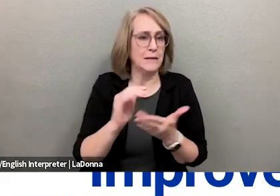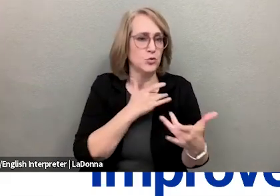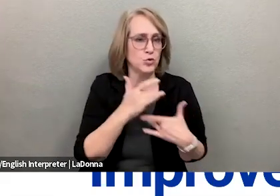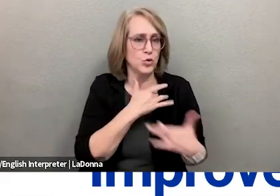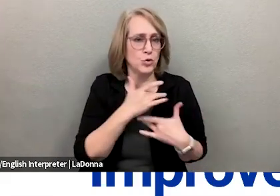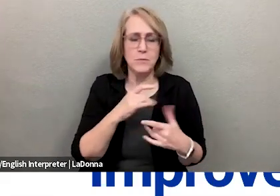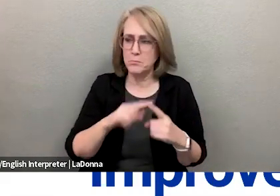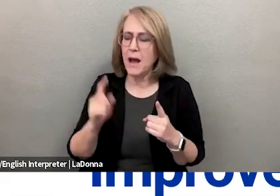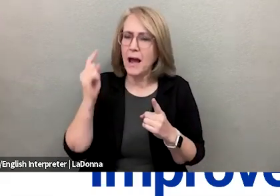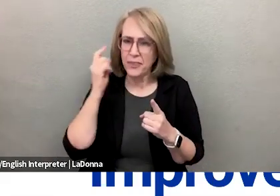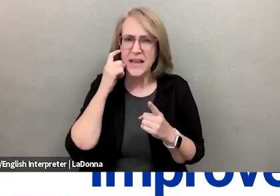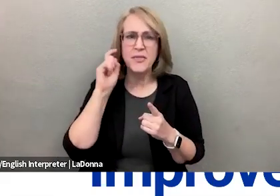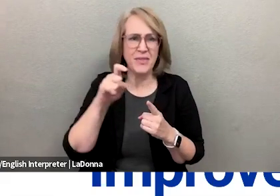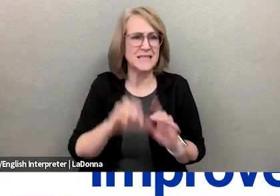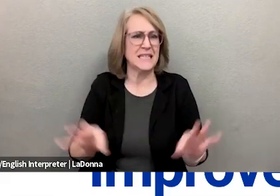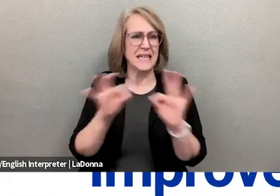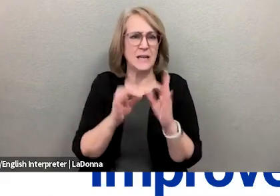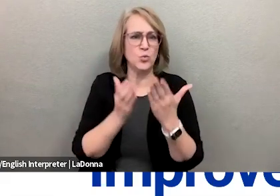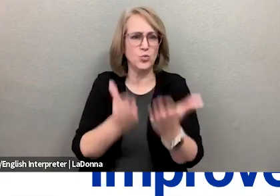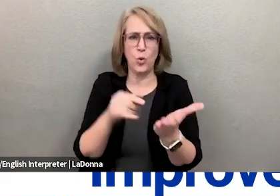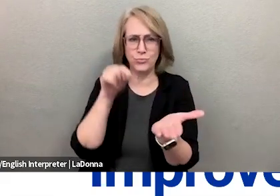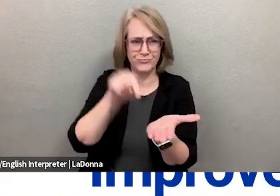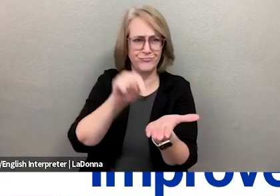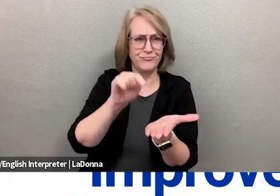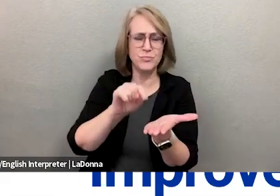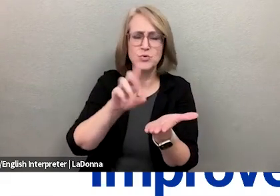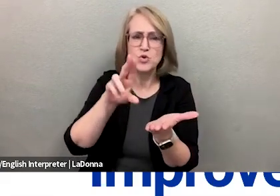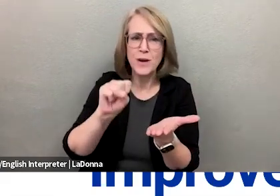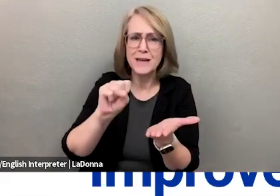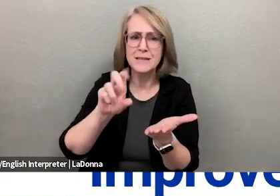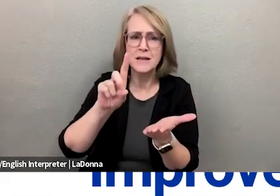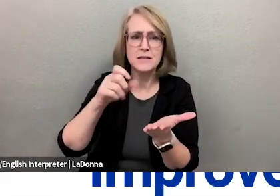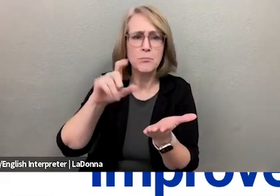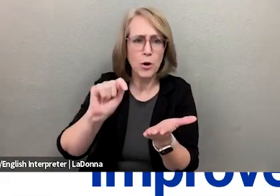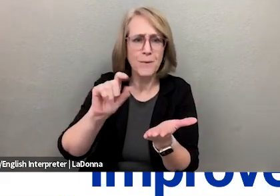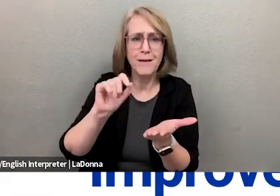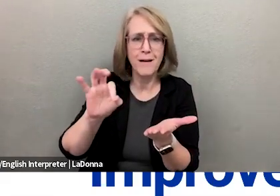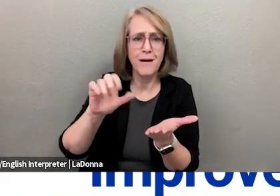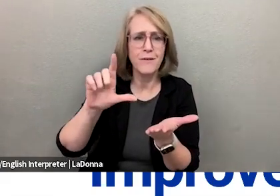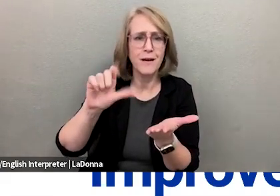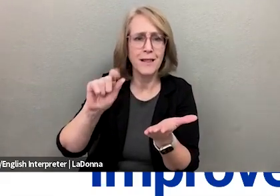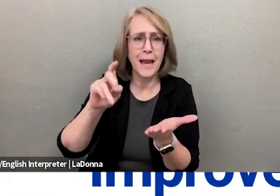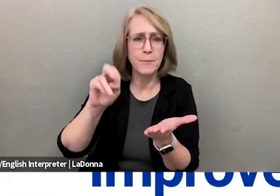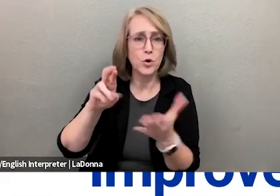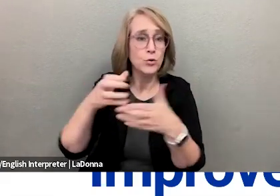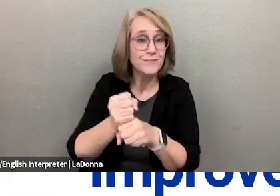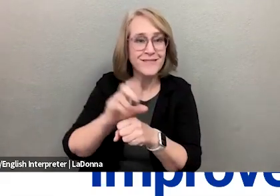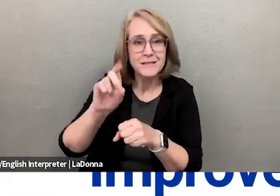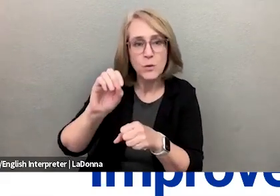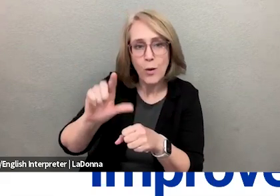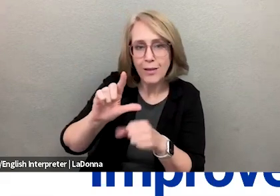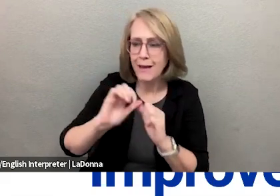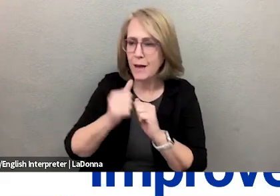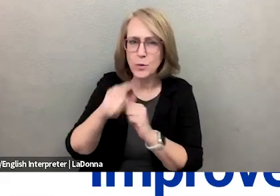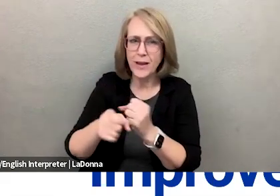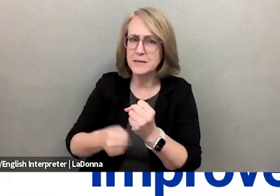I think, in terms of recommendations. How can the US Department of Labor and how can other agencies better support direct care workers?